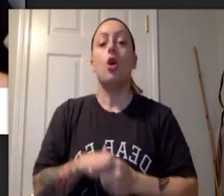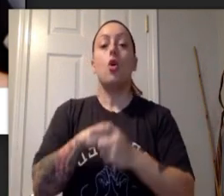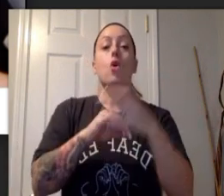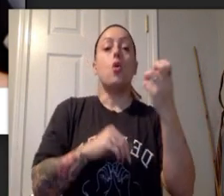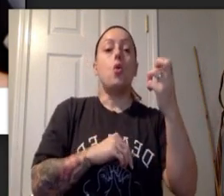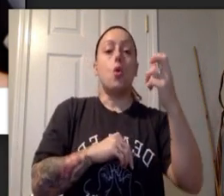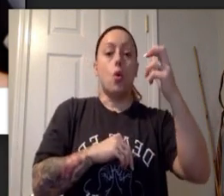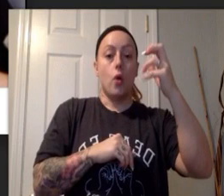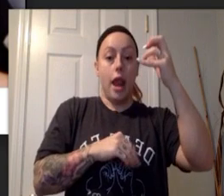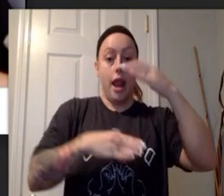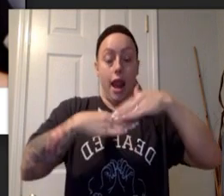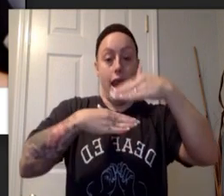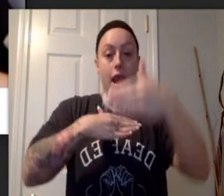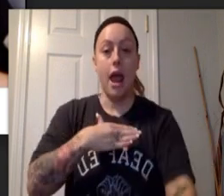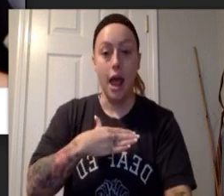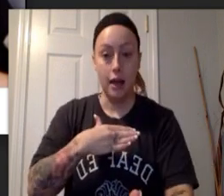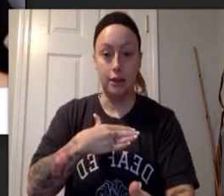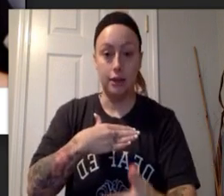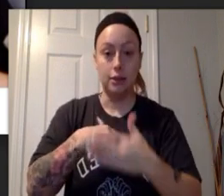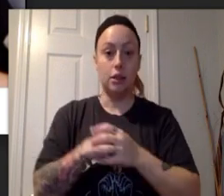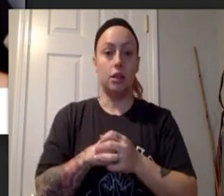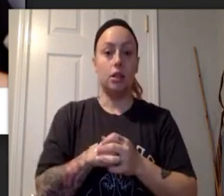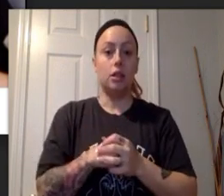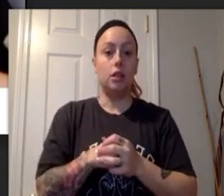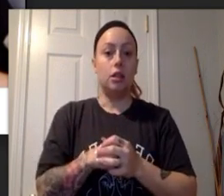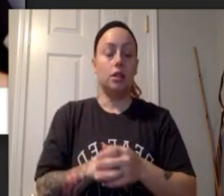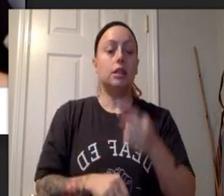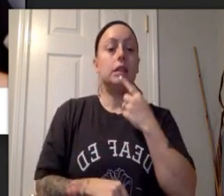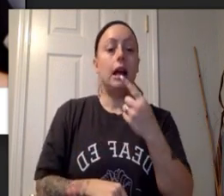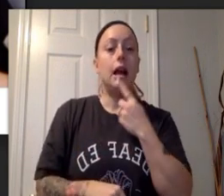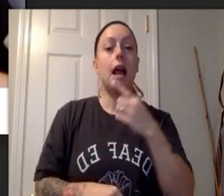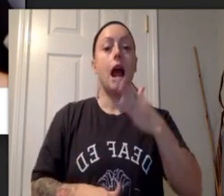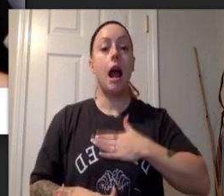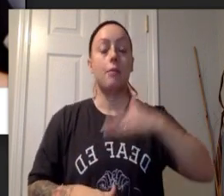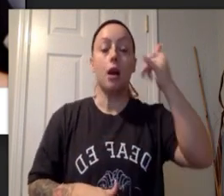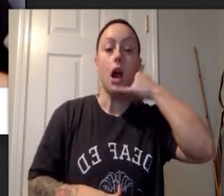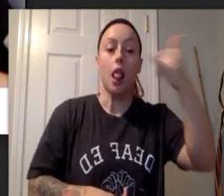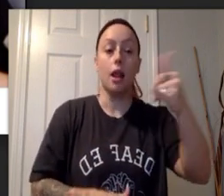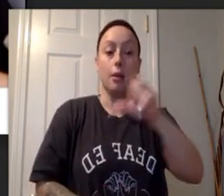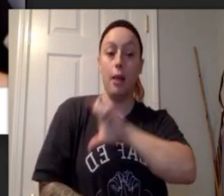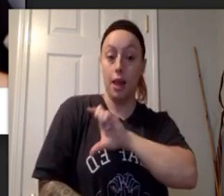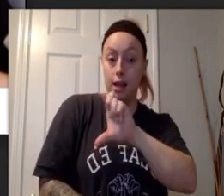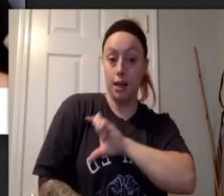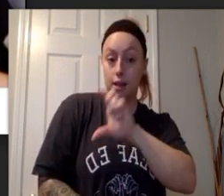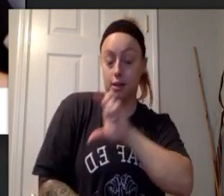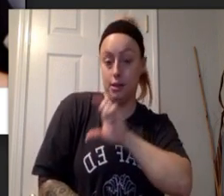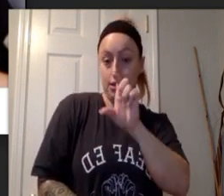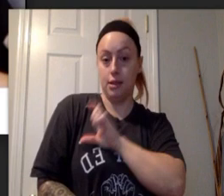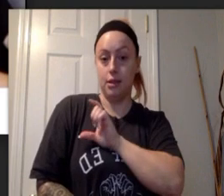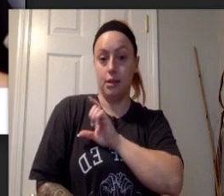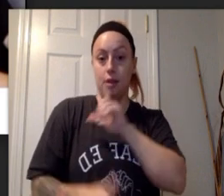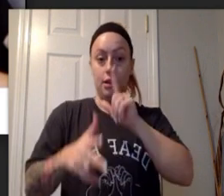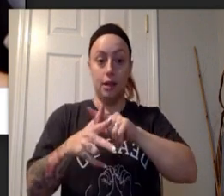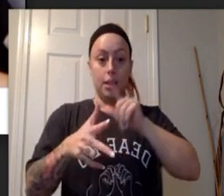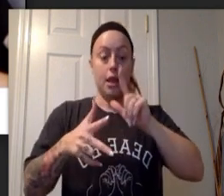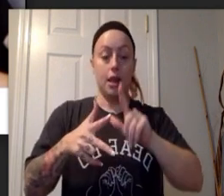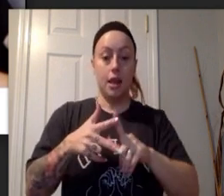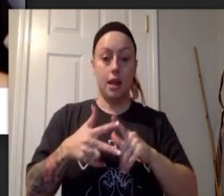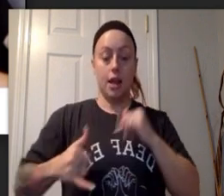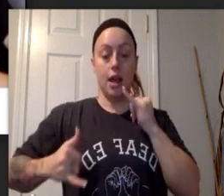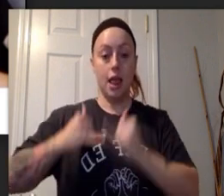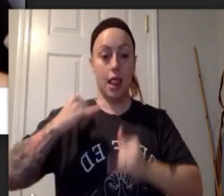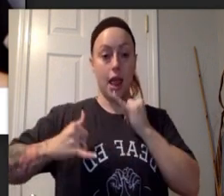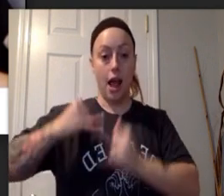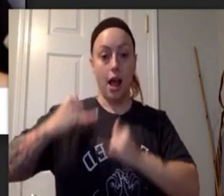the police, regardless of what is going on with them. So if we are still not able to get a verbal acknowledgement